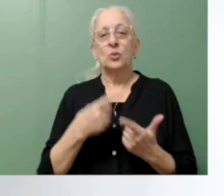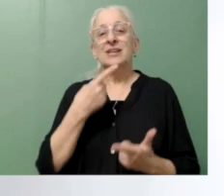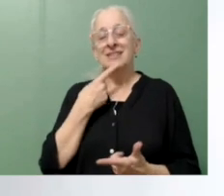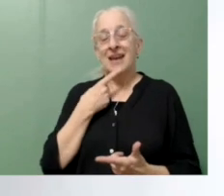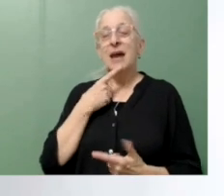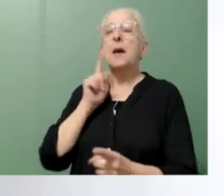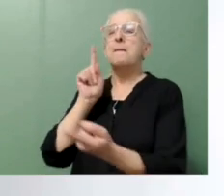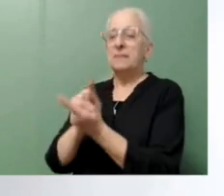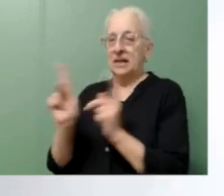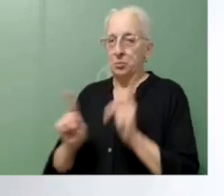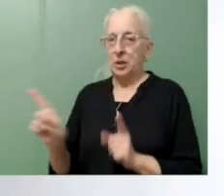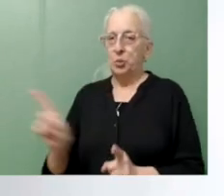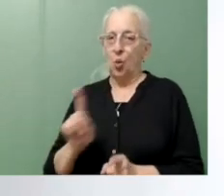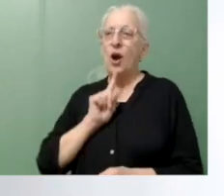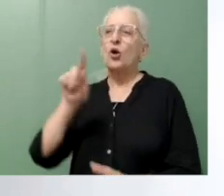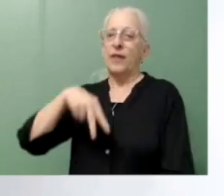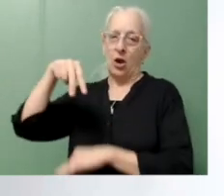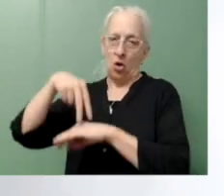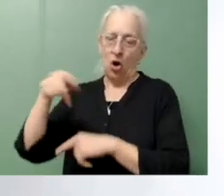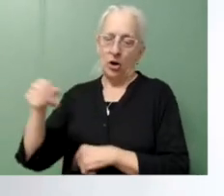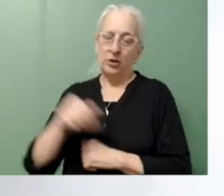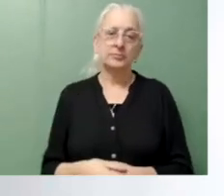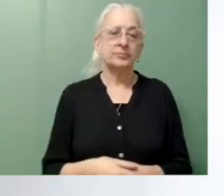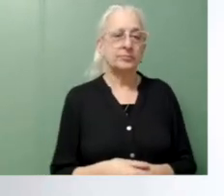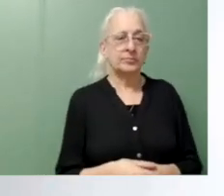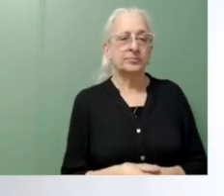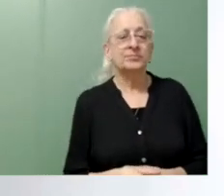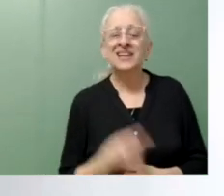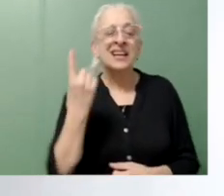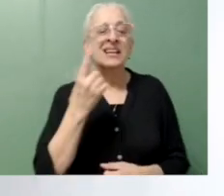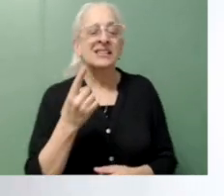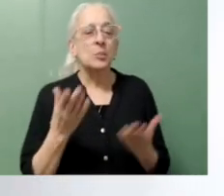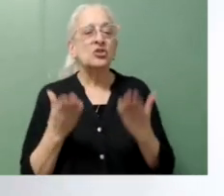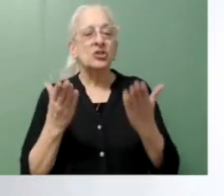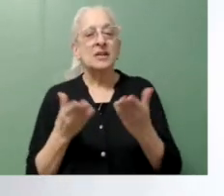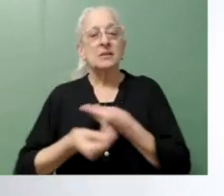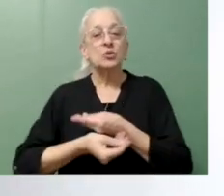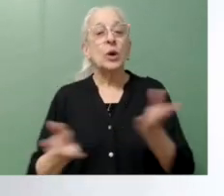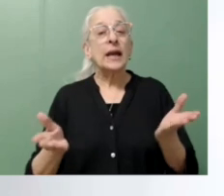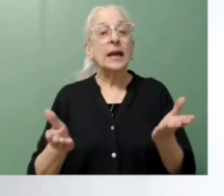Lastly, someone suggested that we send out summaries and resources after each meeting.